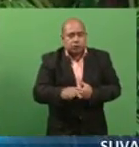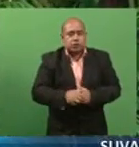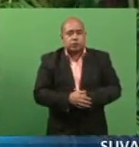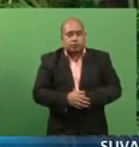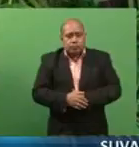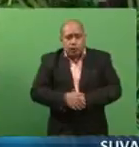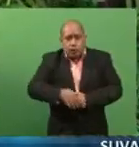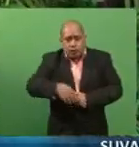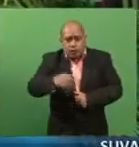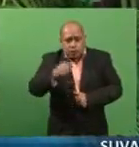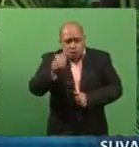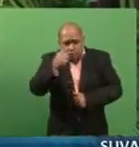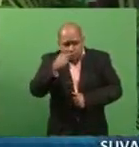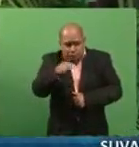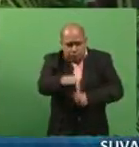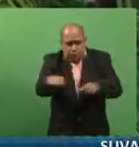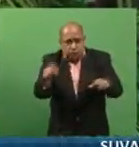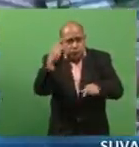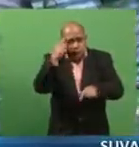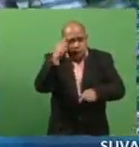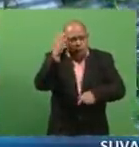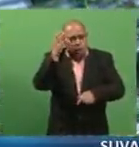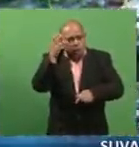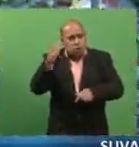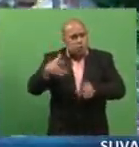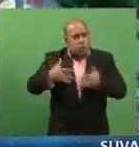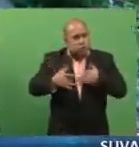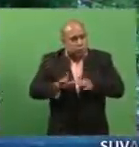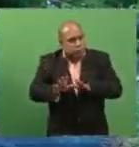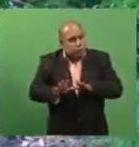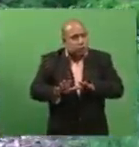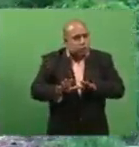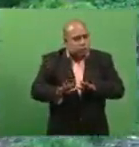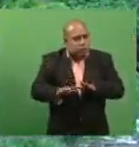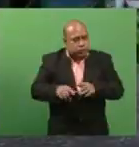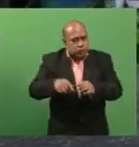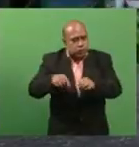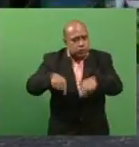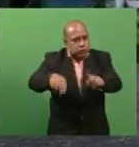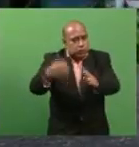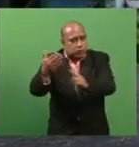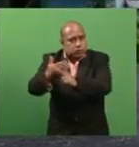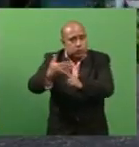are concerned for their livelihood if the lockdown situation continues.